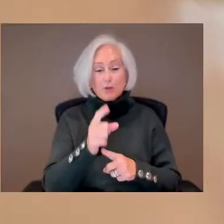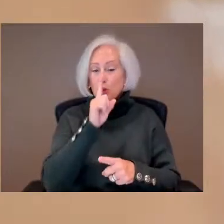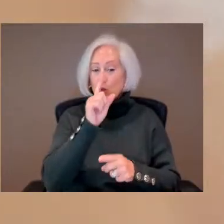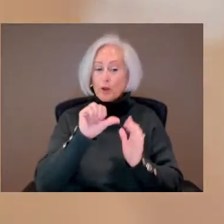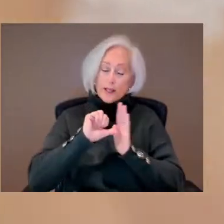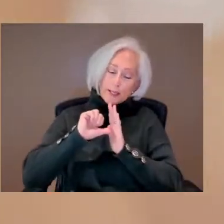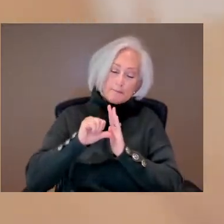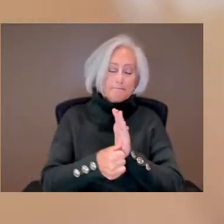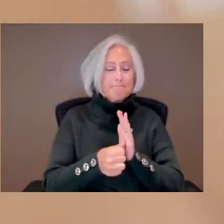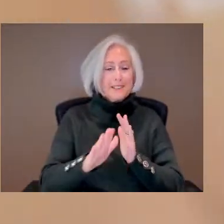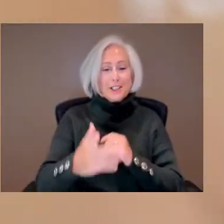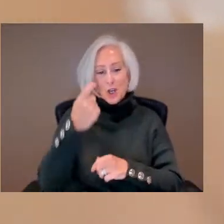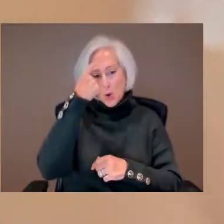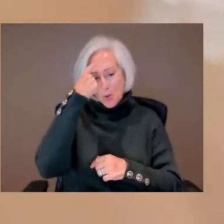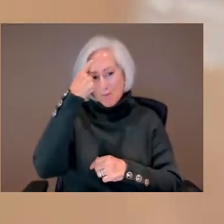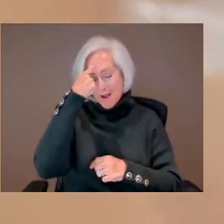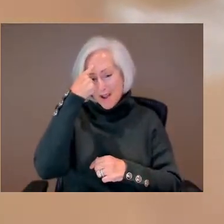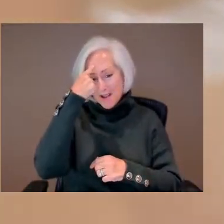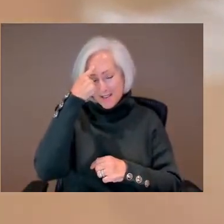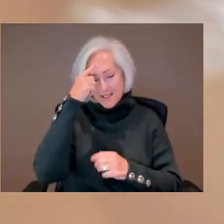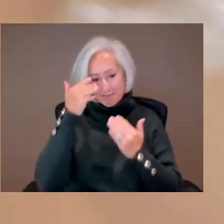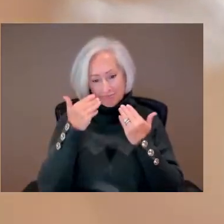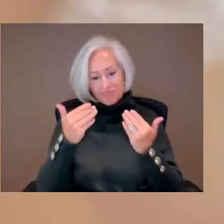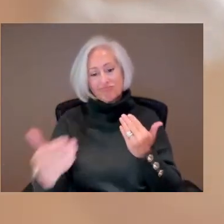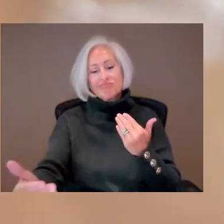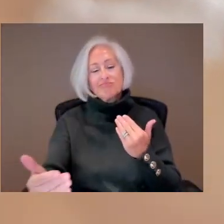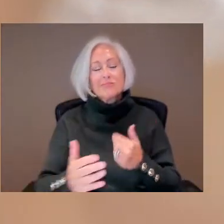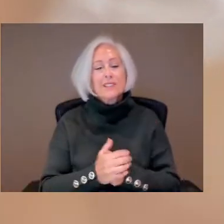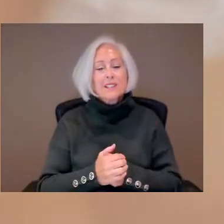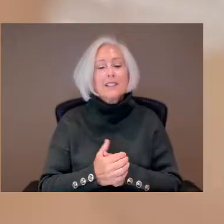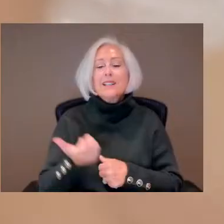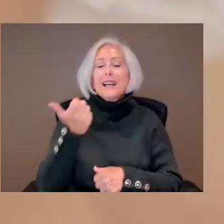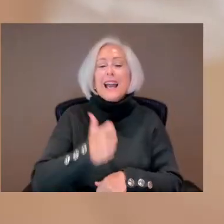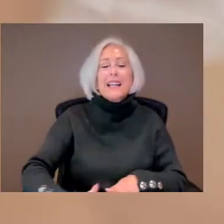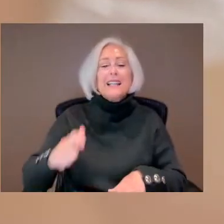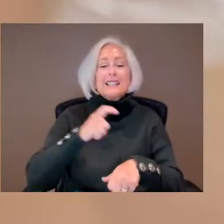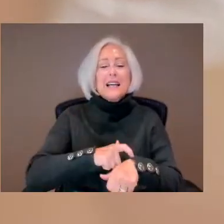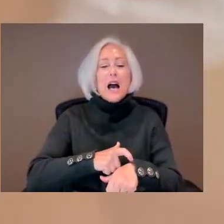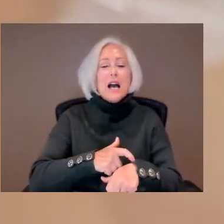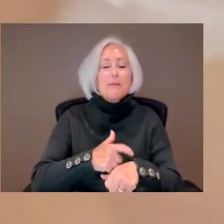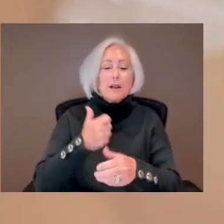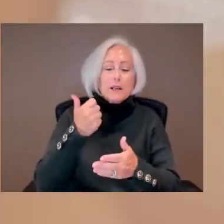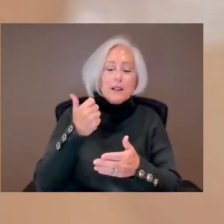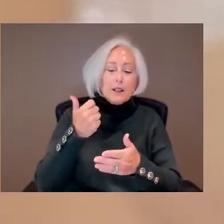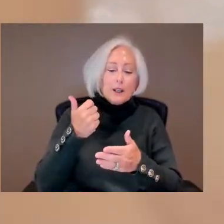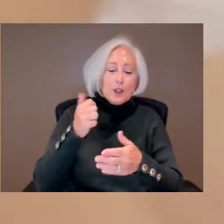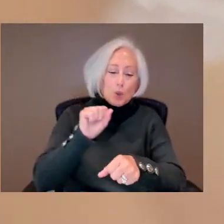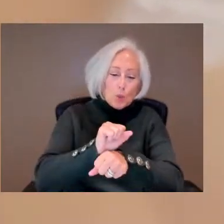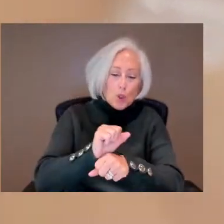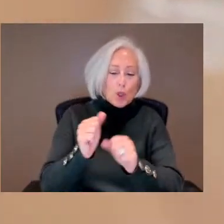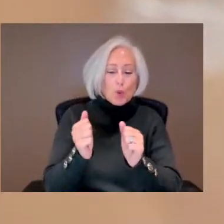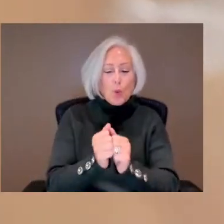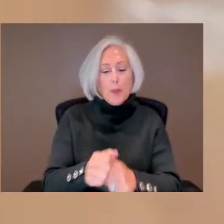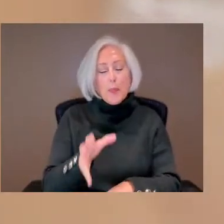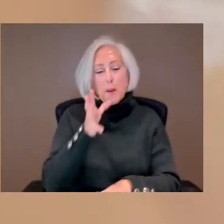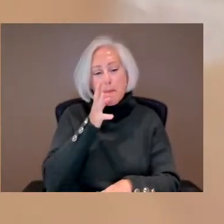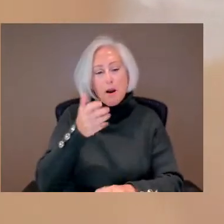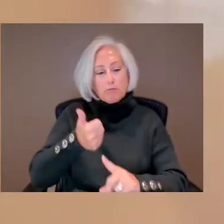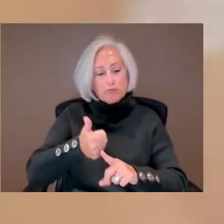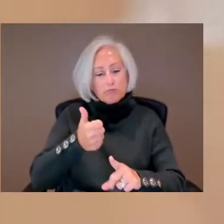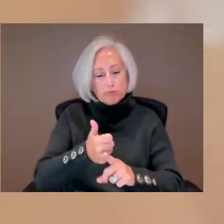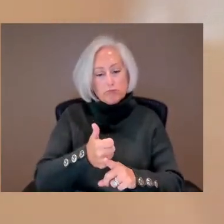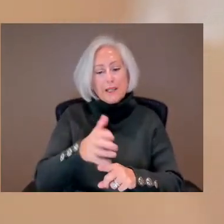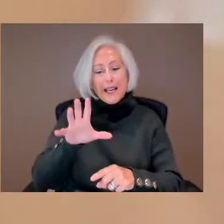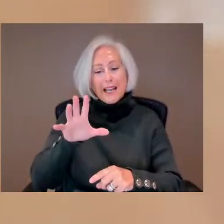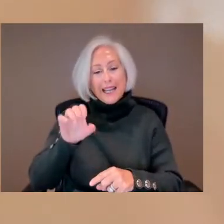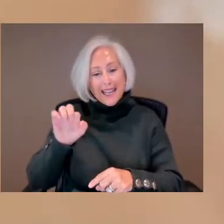you? I think any time you deal with a mom who has pregnancy with a cancer diagnosis, that's going